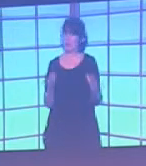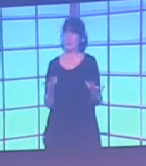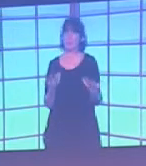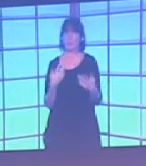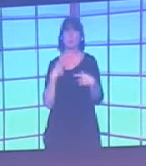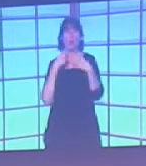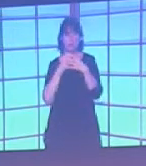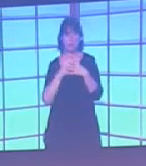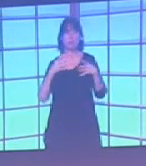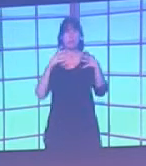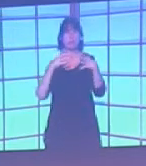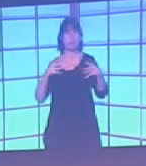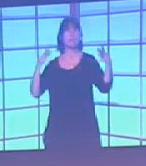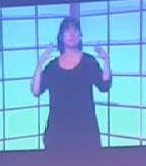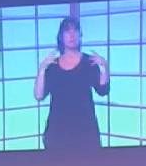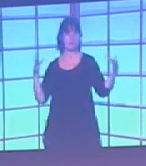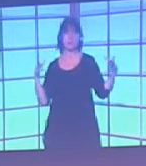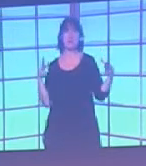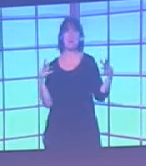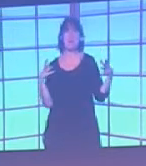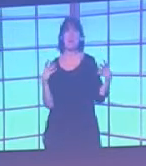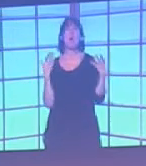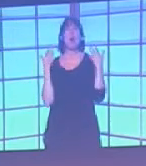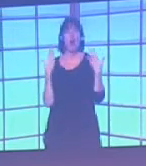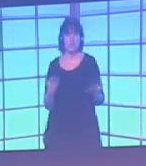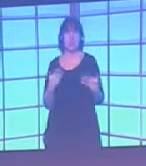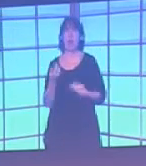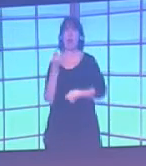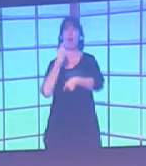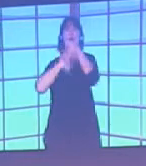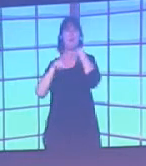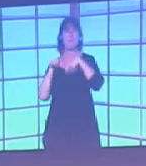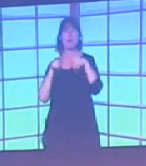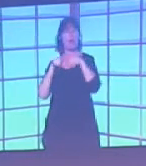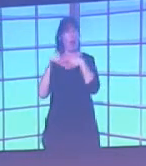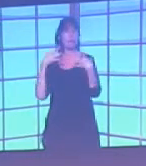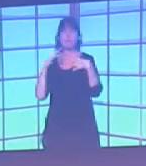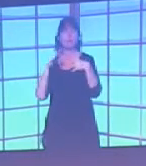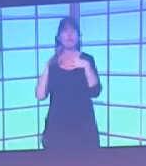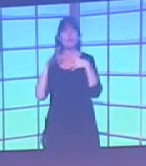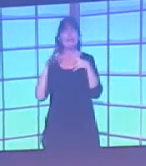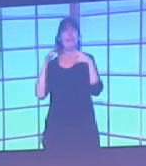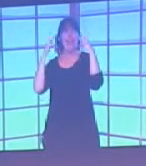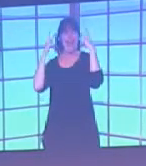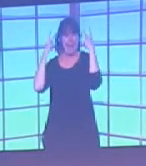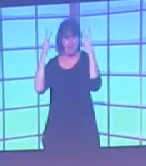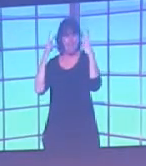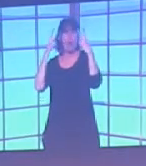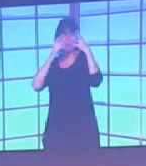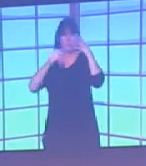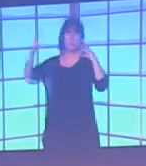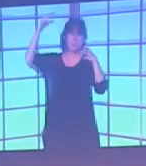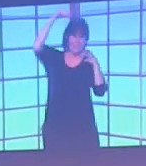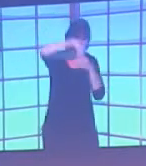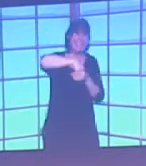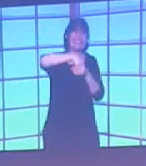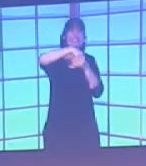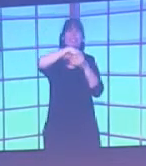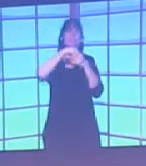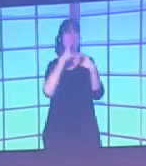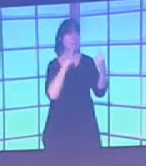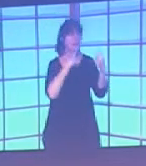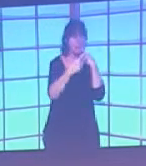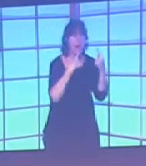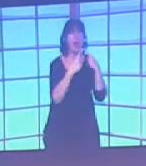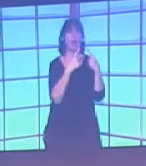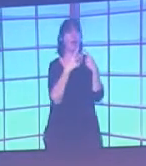and it's, I think, a really, really important part of a national association to have that dialogue and have that